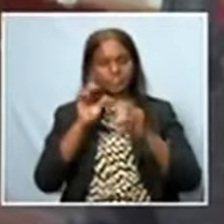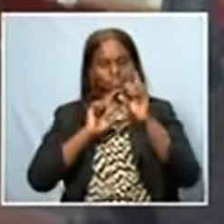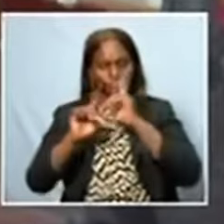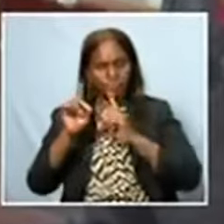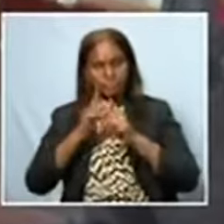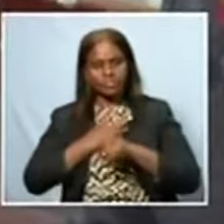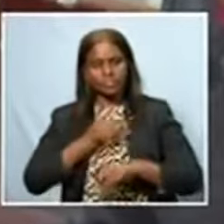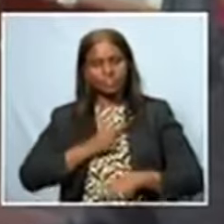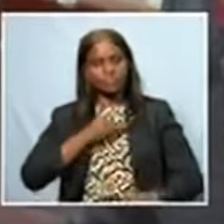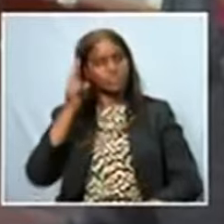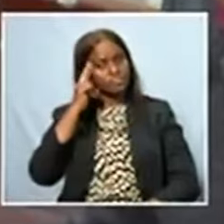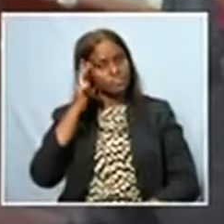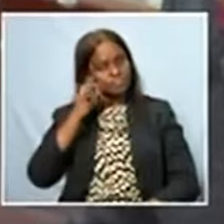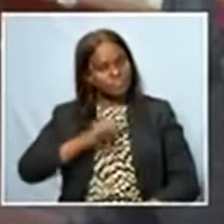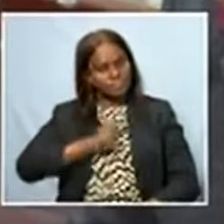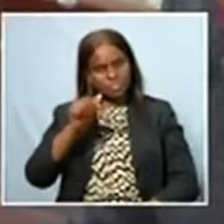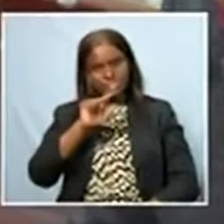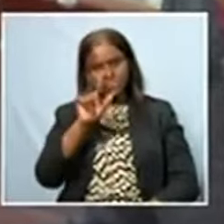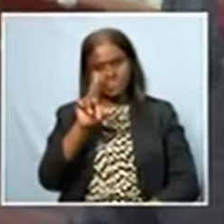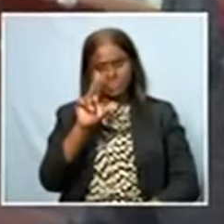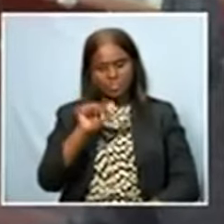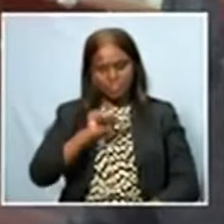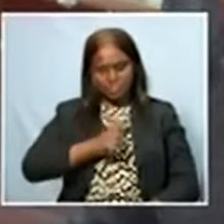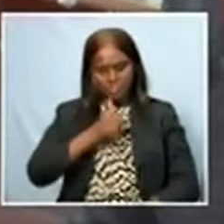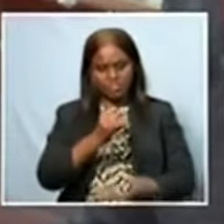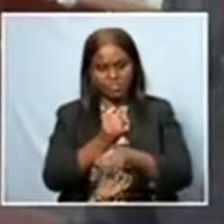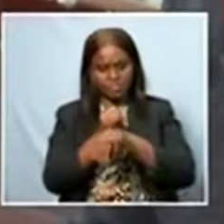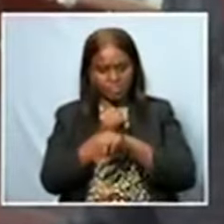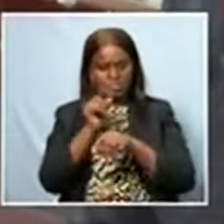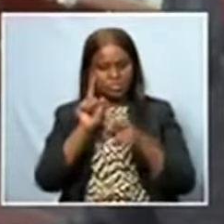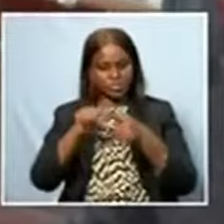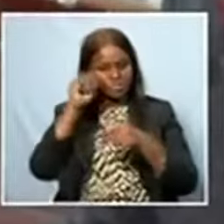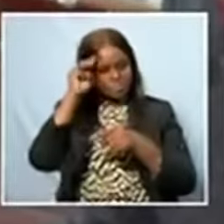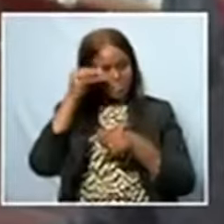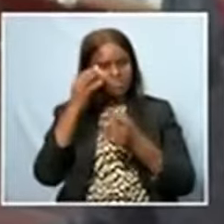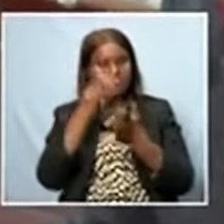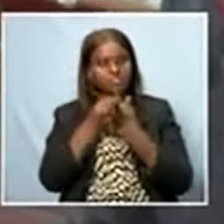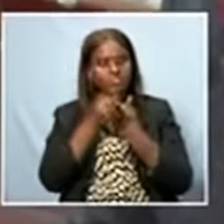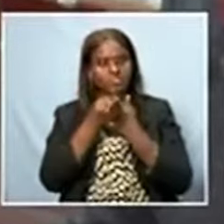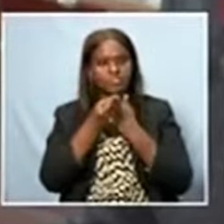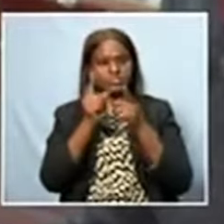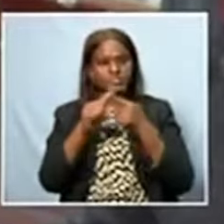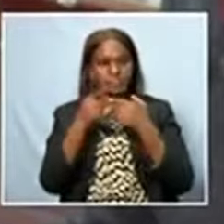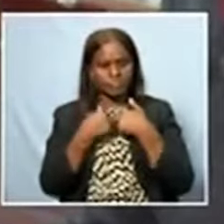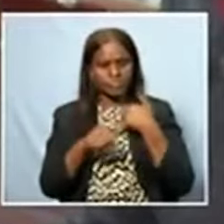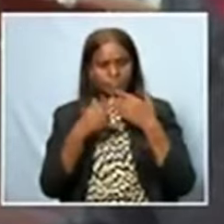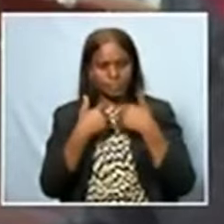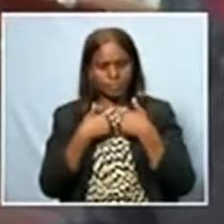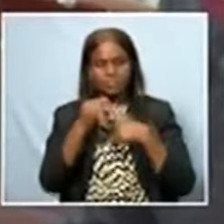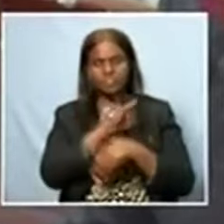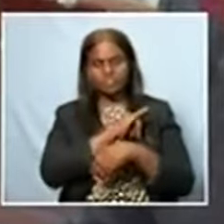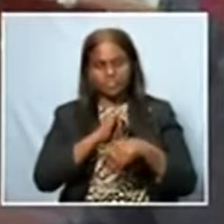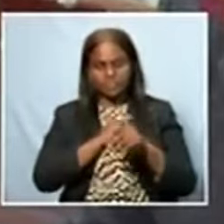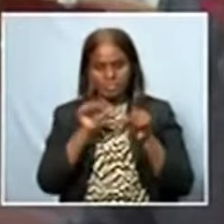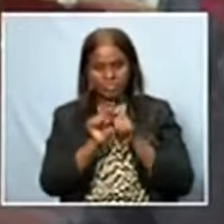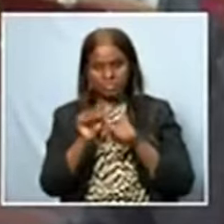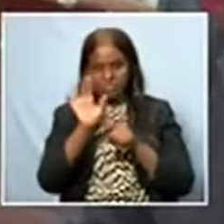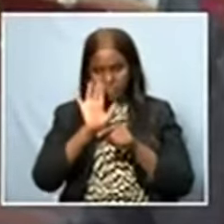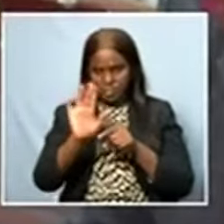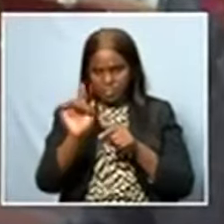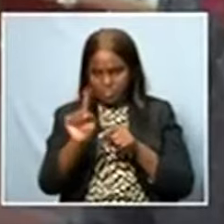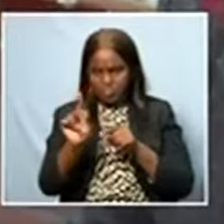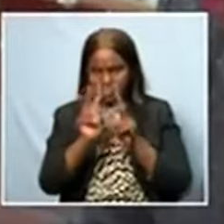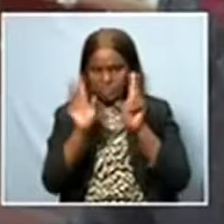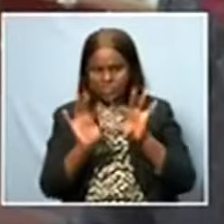do recall as ZRA, we were invited to the Minister of Finance to meet the industry. And one